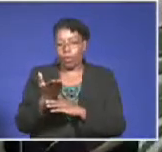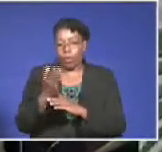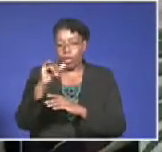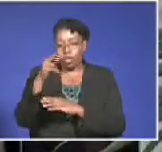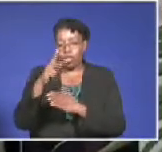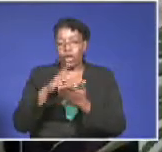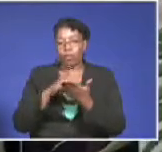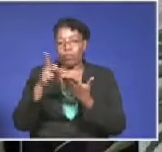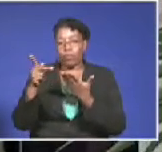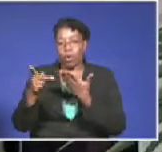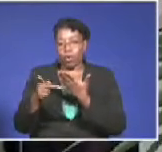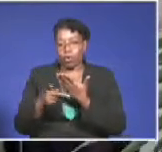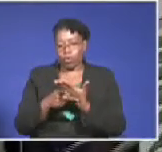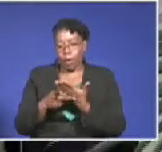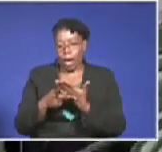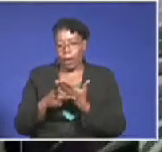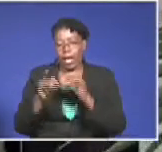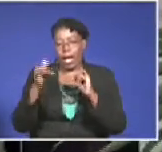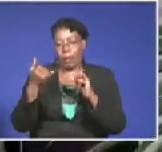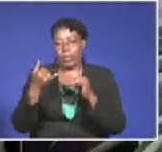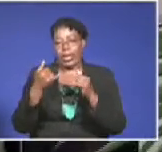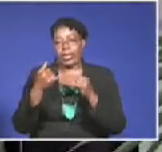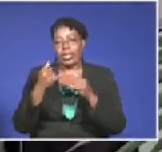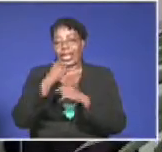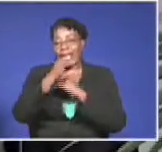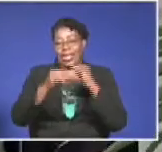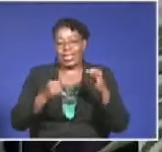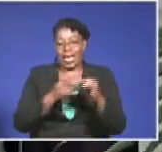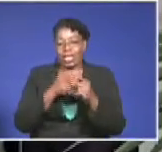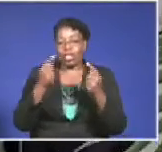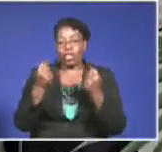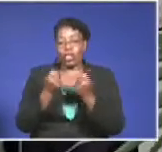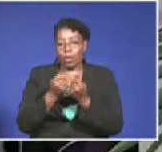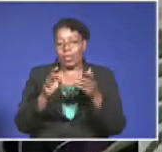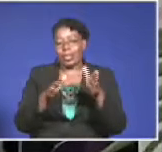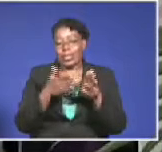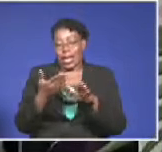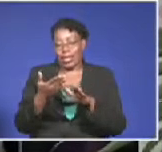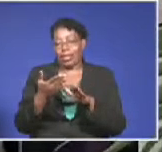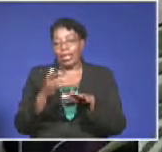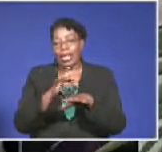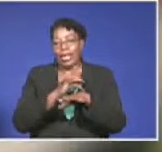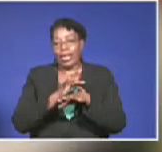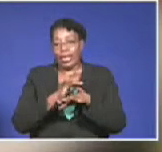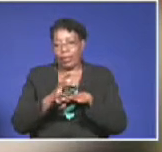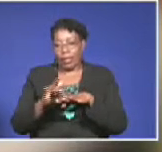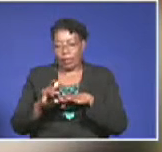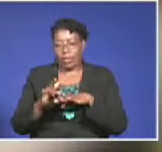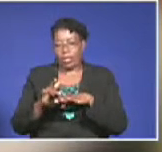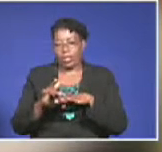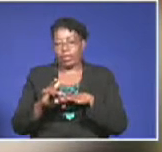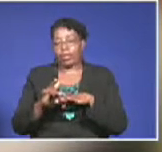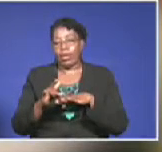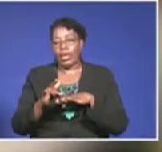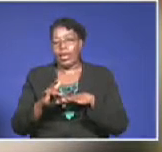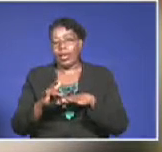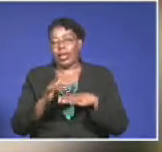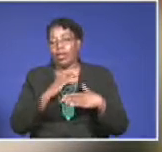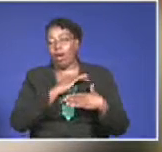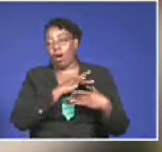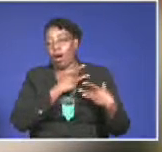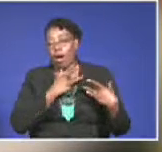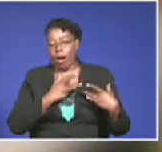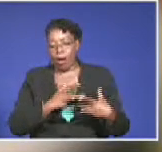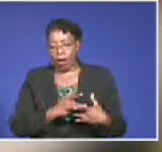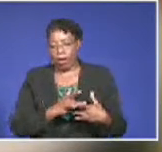country in numerous international and regional tournaments, and his passing has really left a void in our lives. His contribution has made a